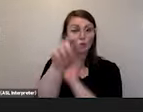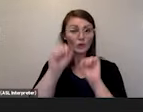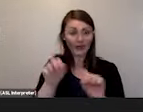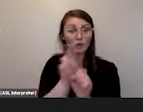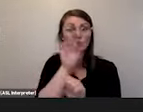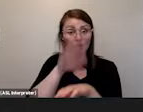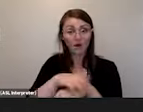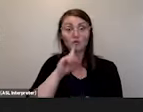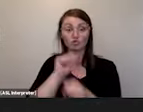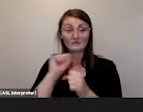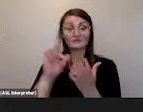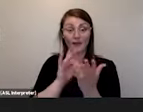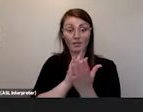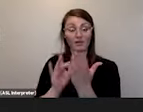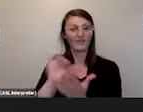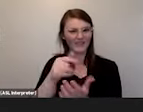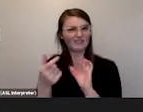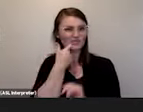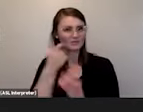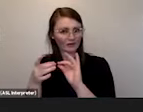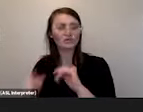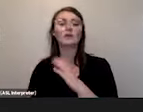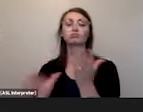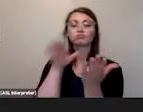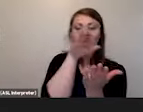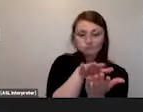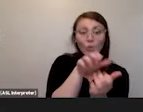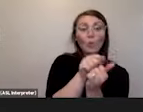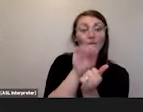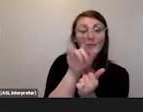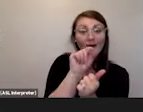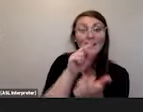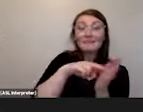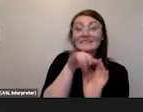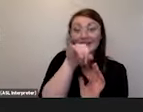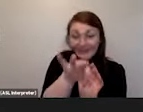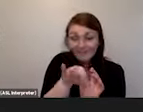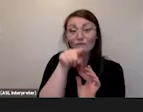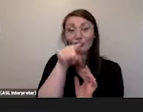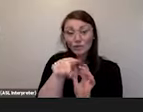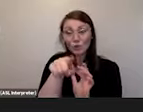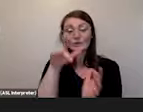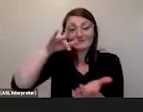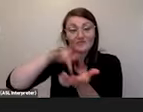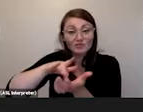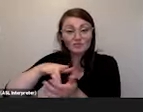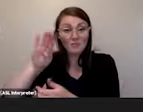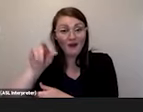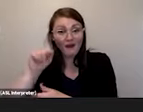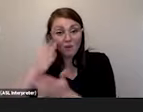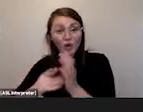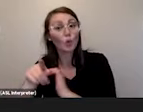tablet. And I written a script so that when you touch different parts of the bat, it will tell you about bat anatomy.